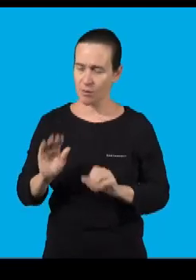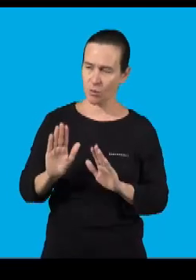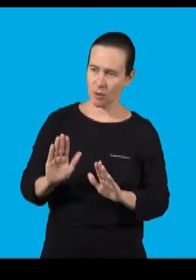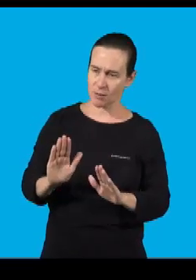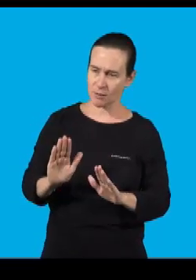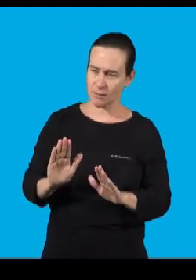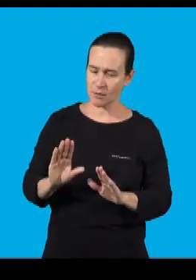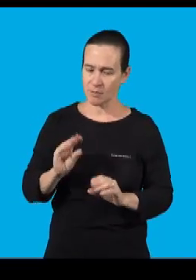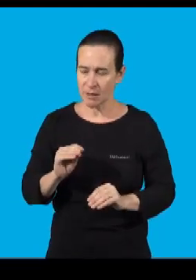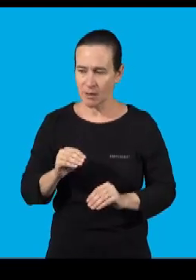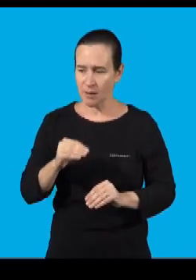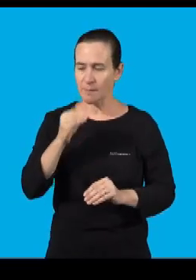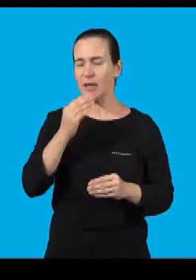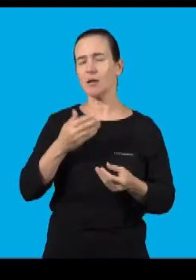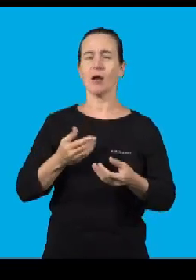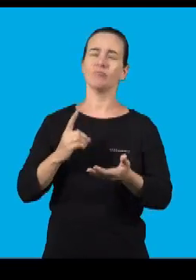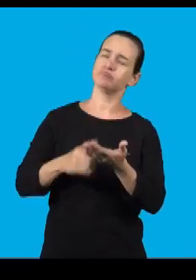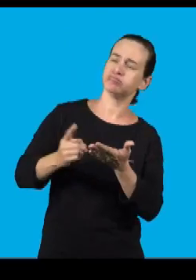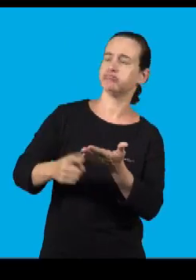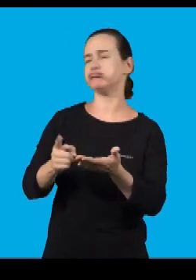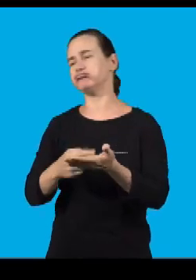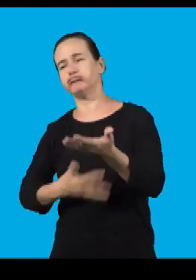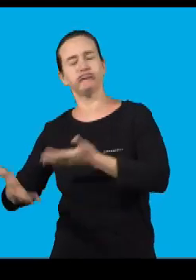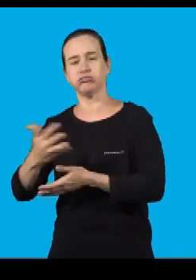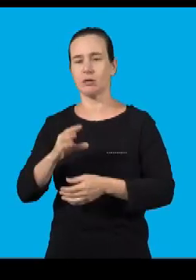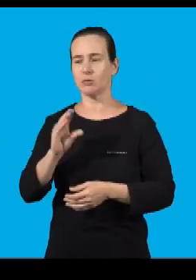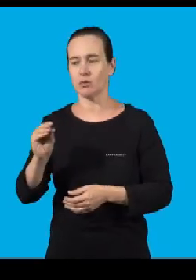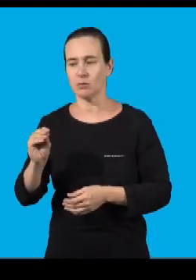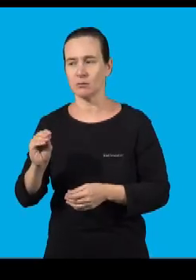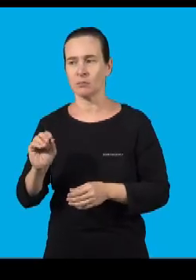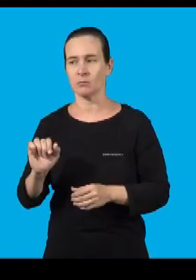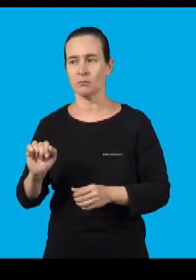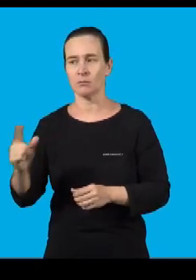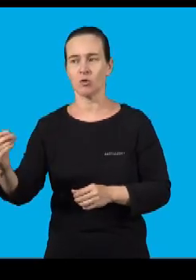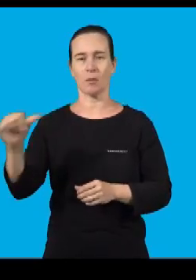the conversation has become slightly uncomfortable, something that he can't deal